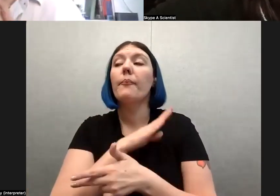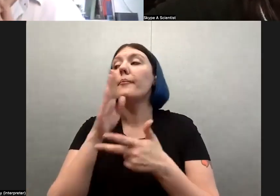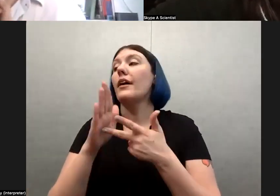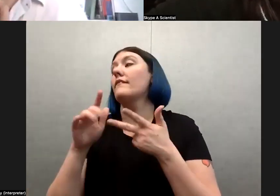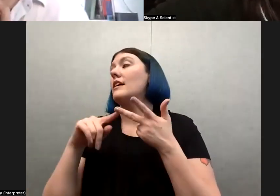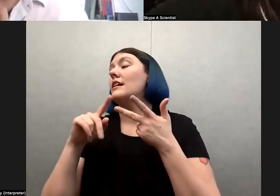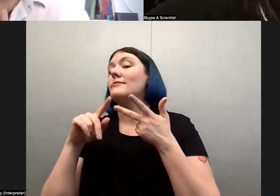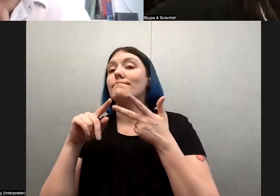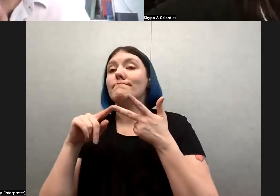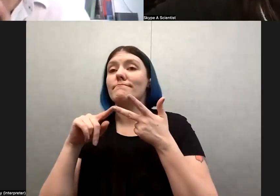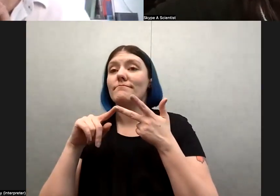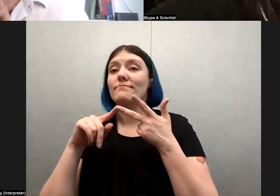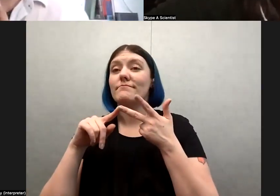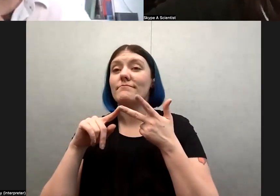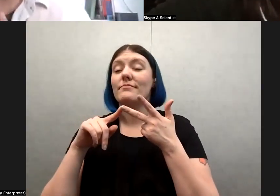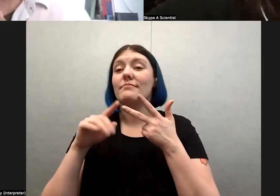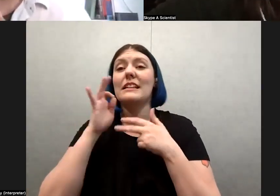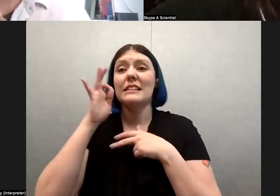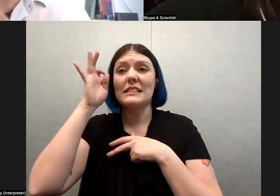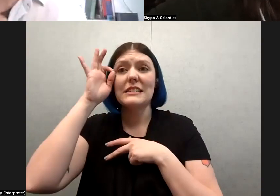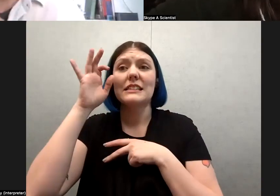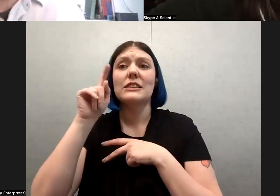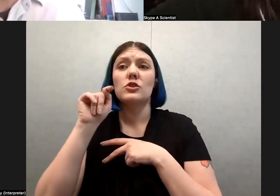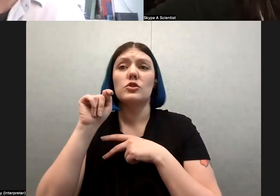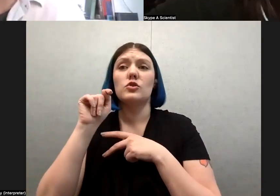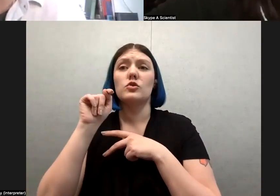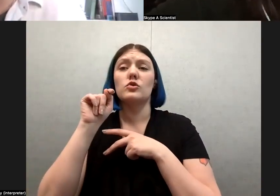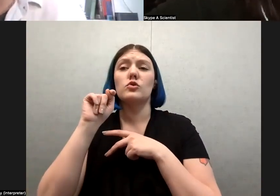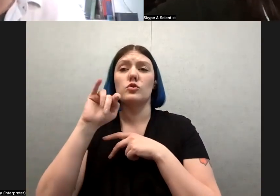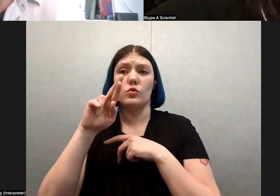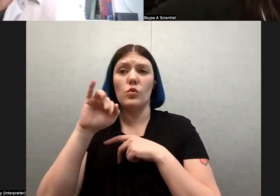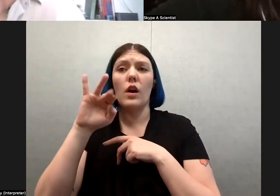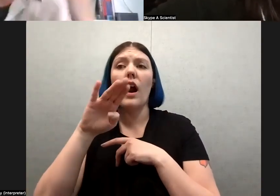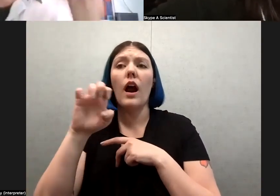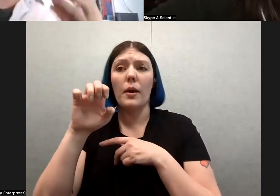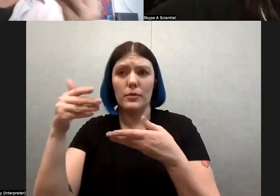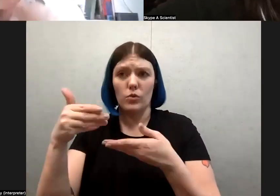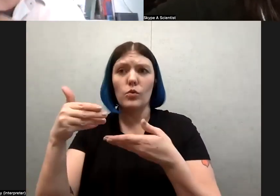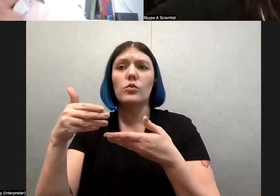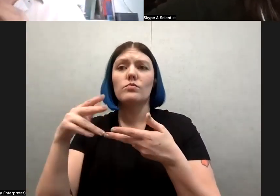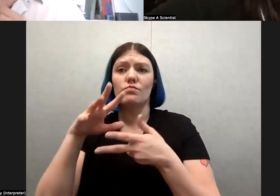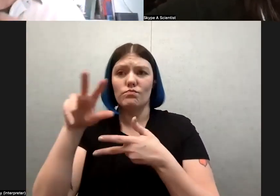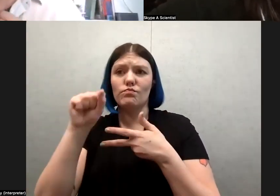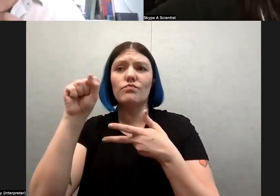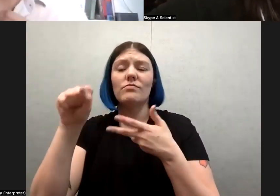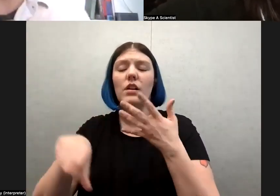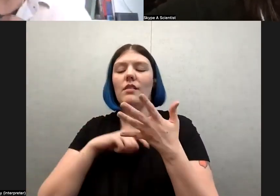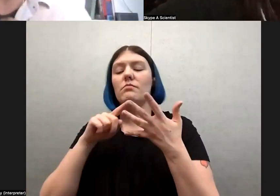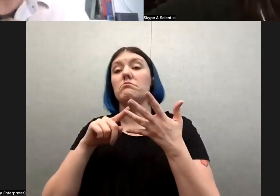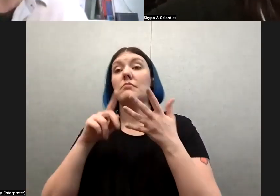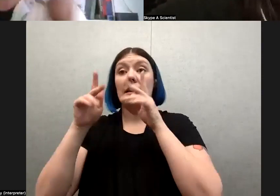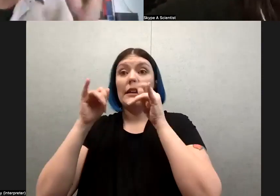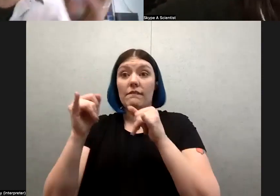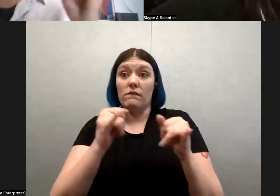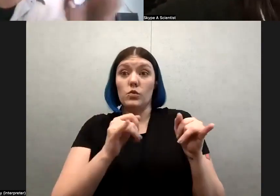of the Miccosukee tribe of Florida and the Seminole tribe of Florida. They have land in the Everglades. And then individuals have land in the Everglades